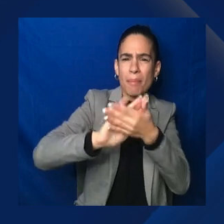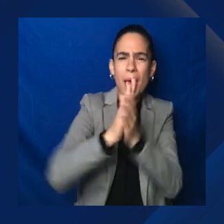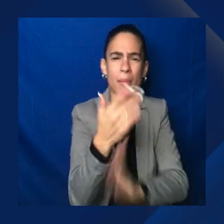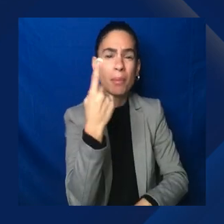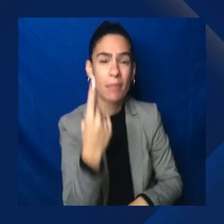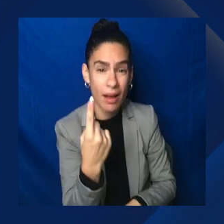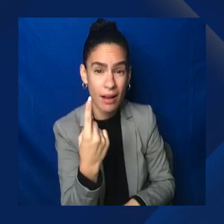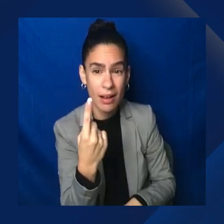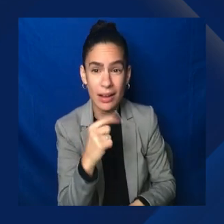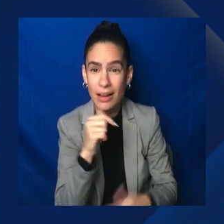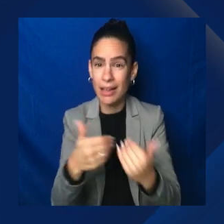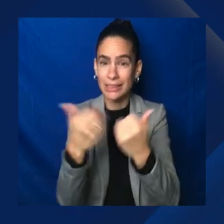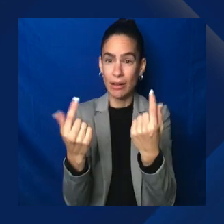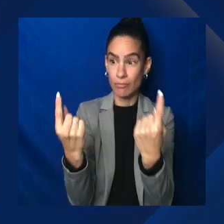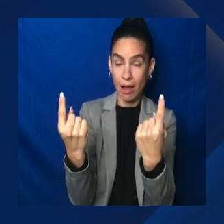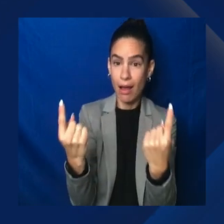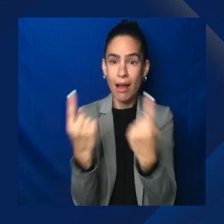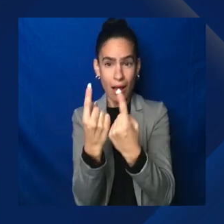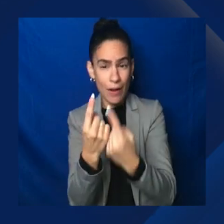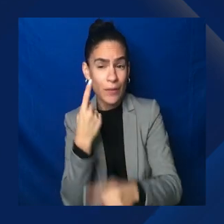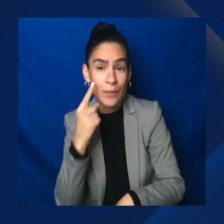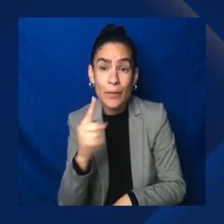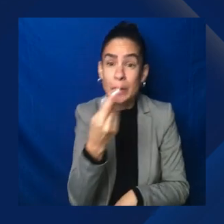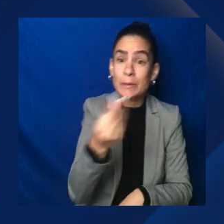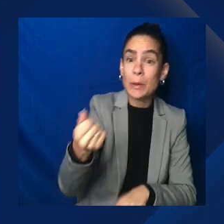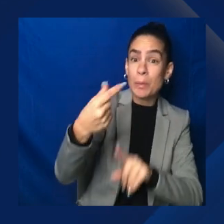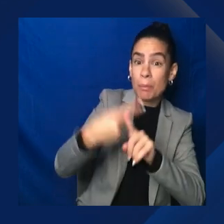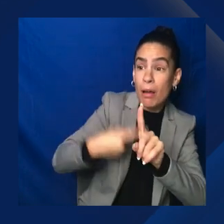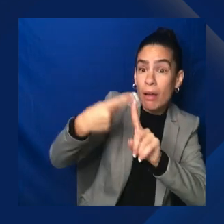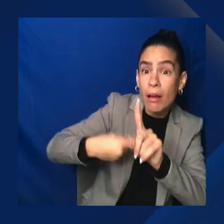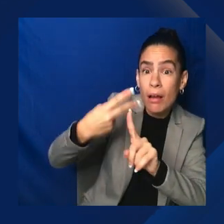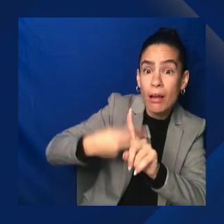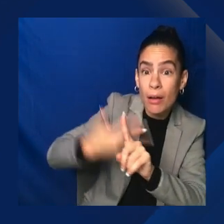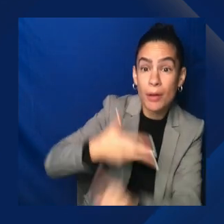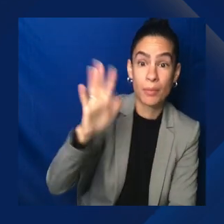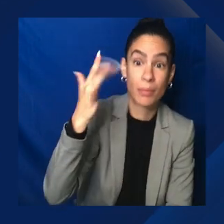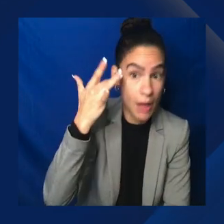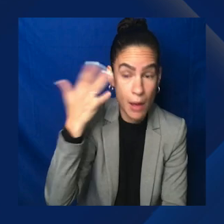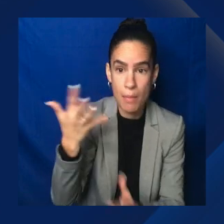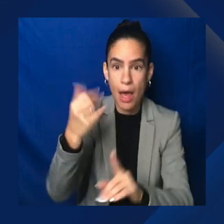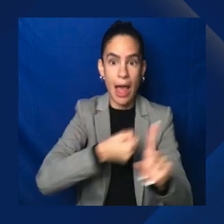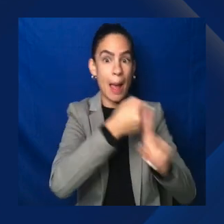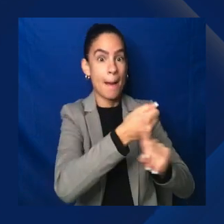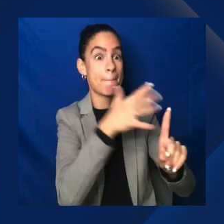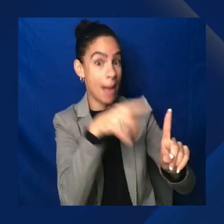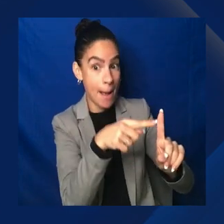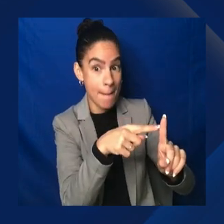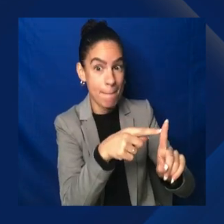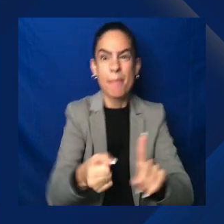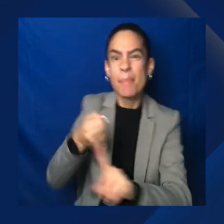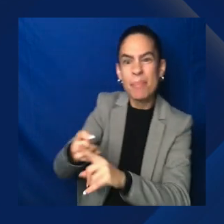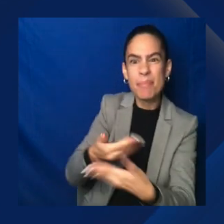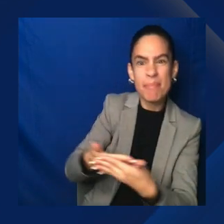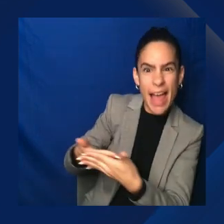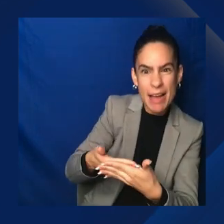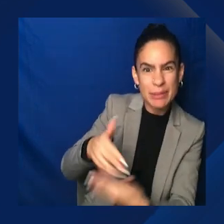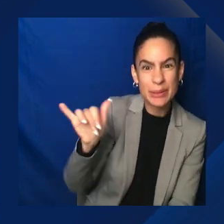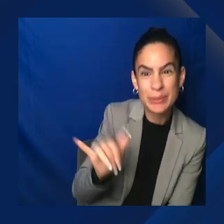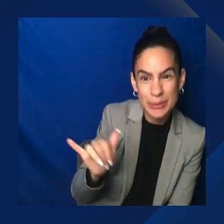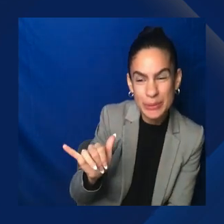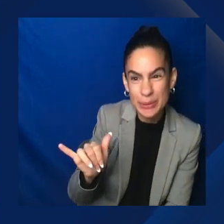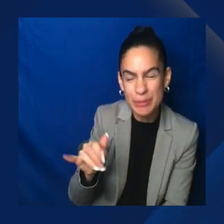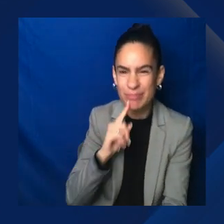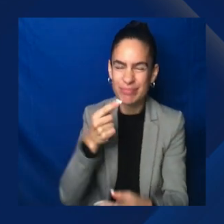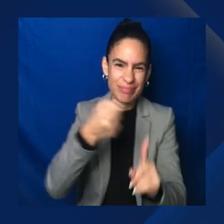first few months of life, because what affects one affects the other. Thus, universal screening